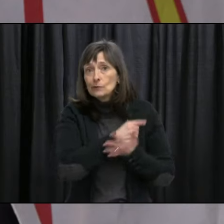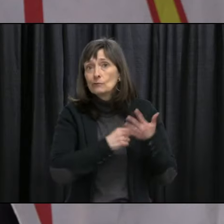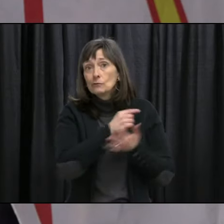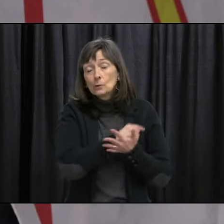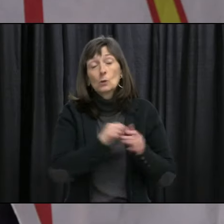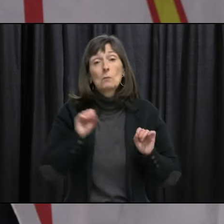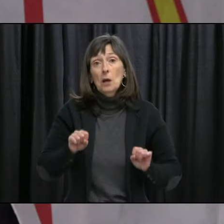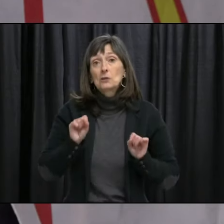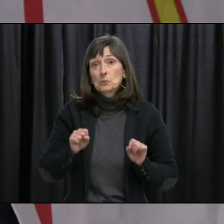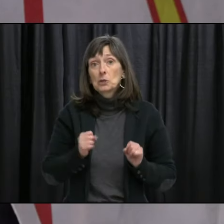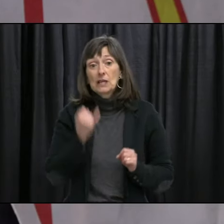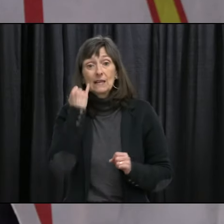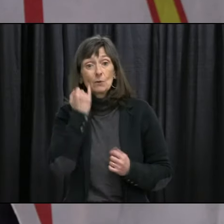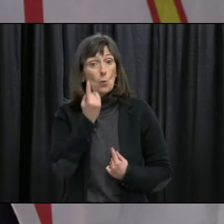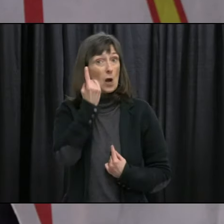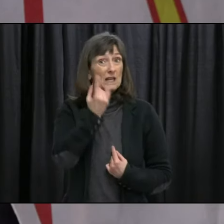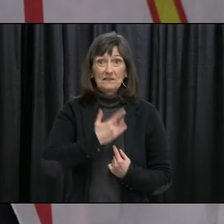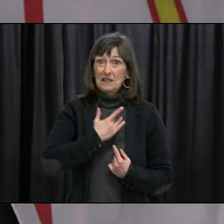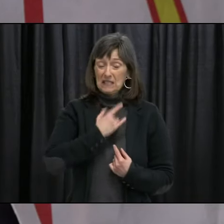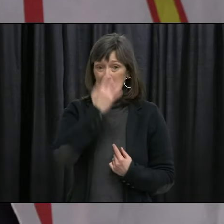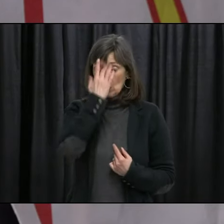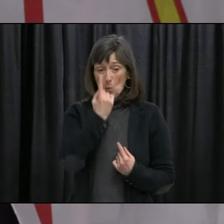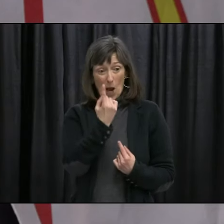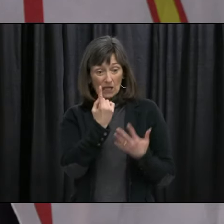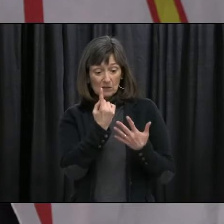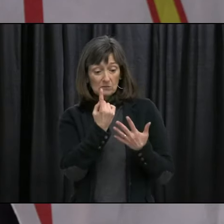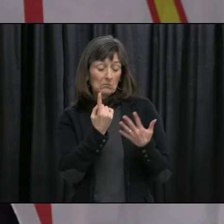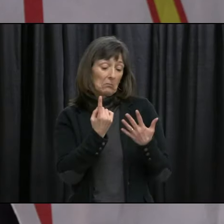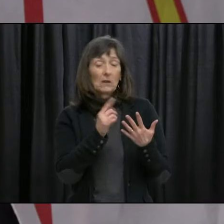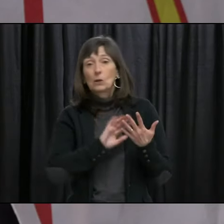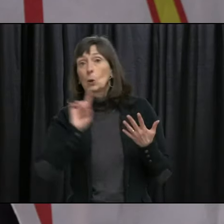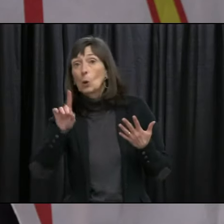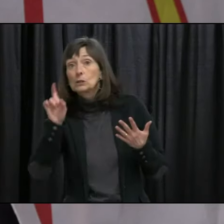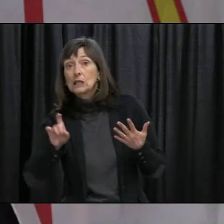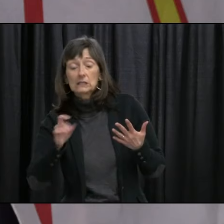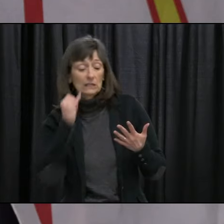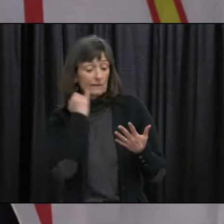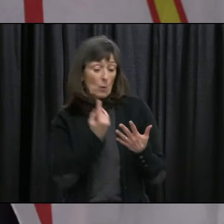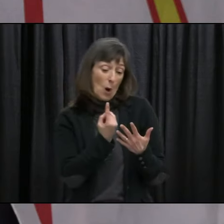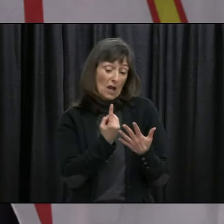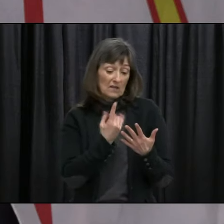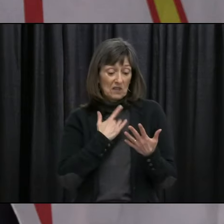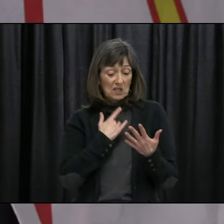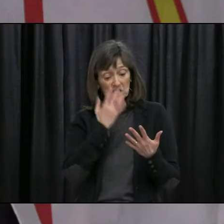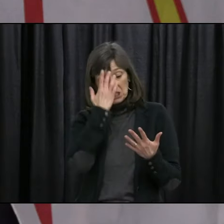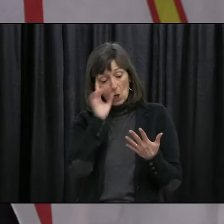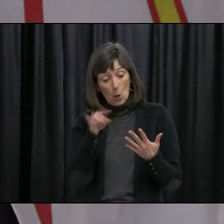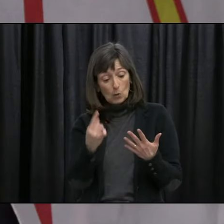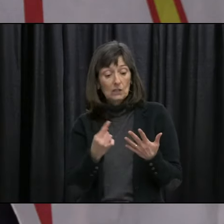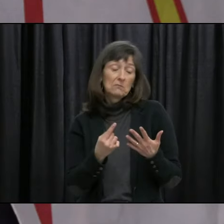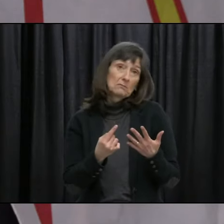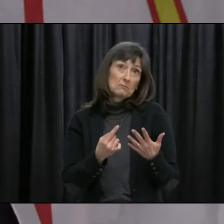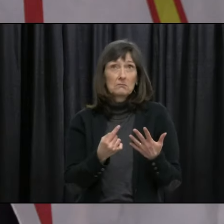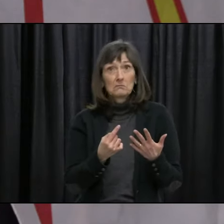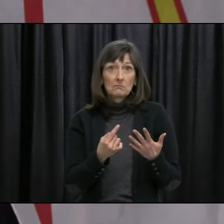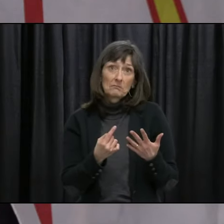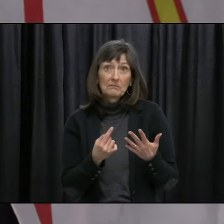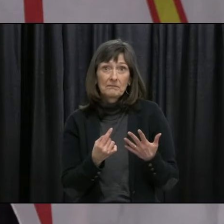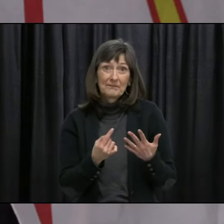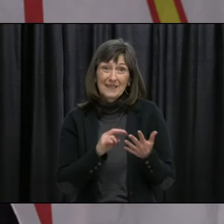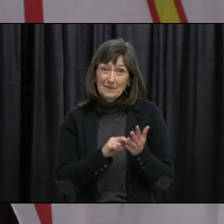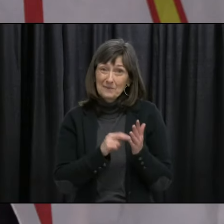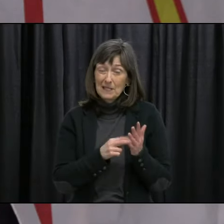could change. If you're looking at changing it down to 1 symptom, you might have to consider that opens